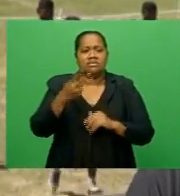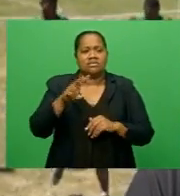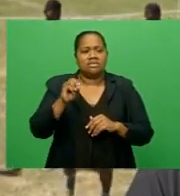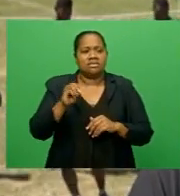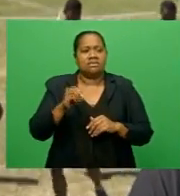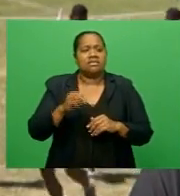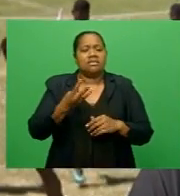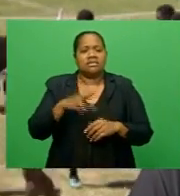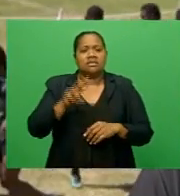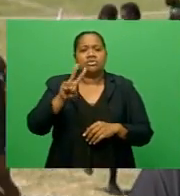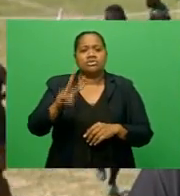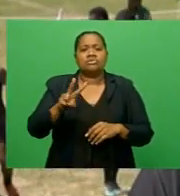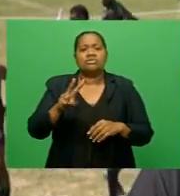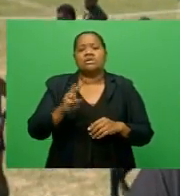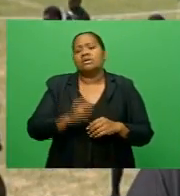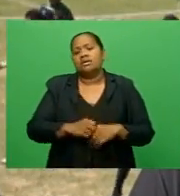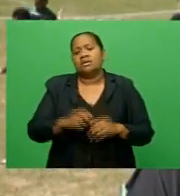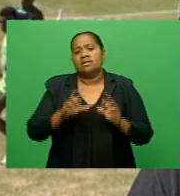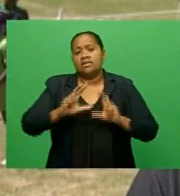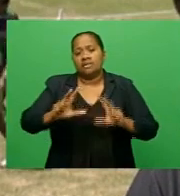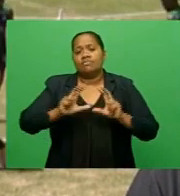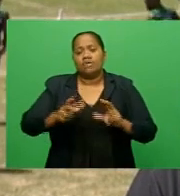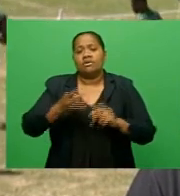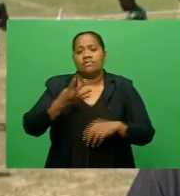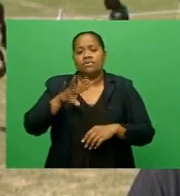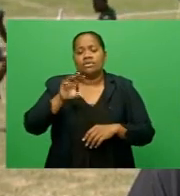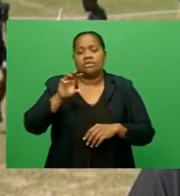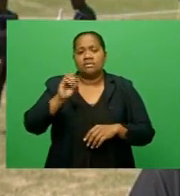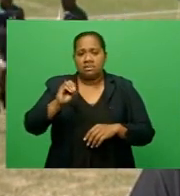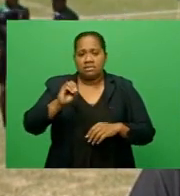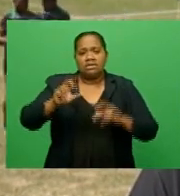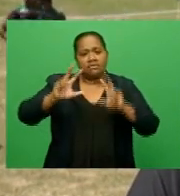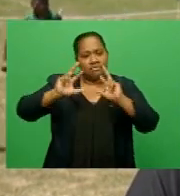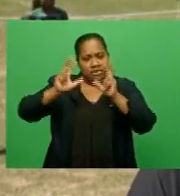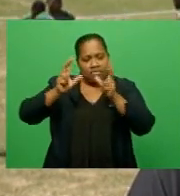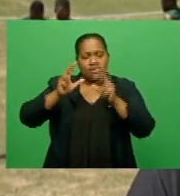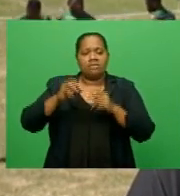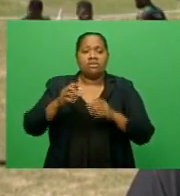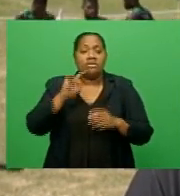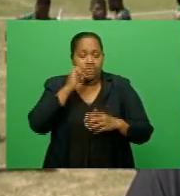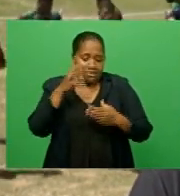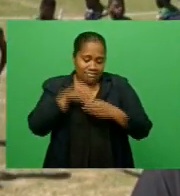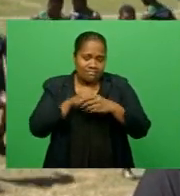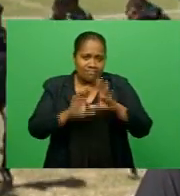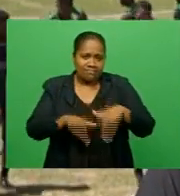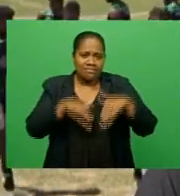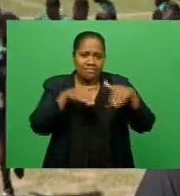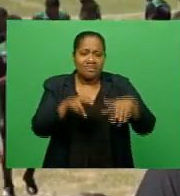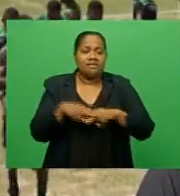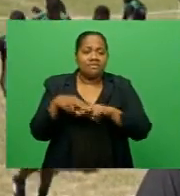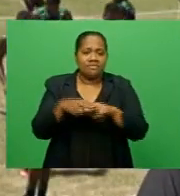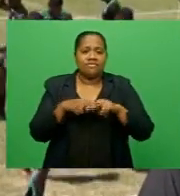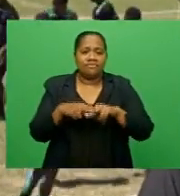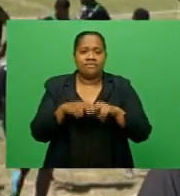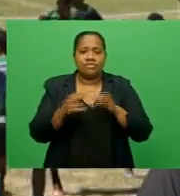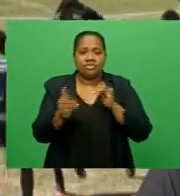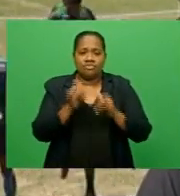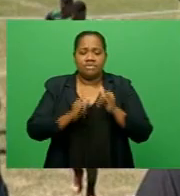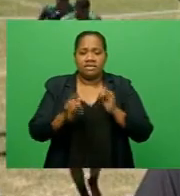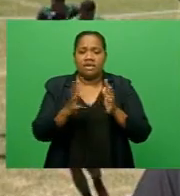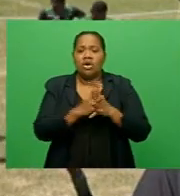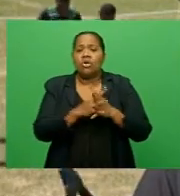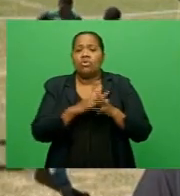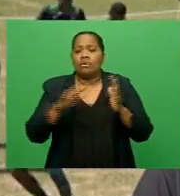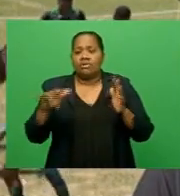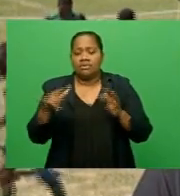netball teams and 40 volleyball teams participating in the 13th Fiji Bita Wairiki Sevens here in Taveuni. Eleanor